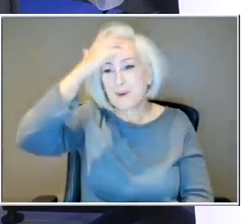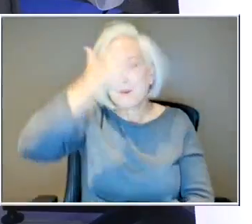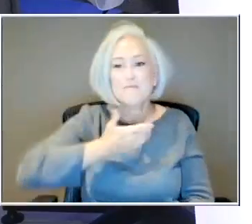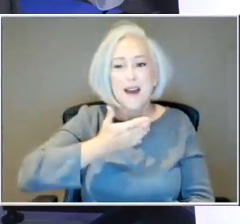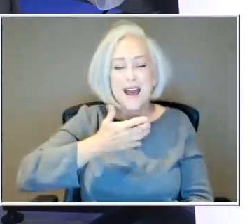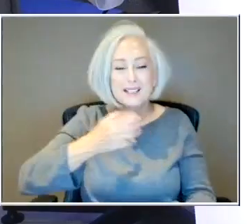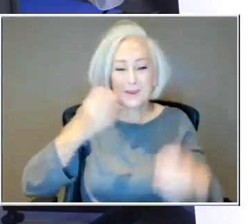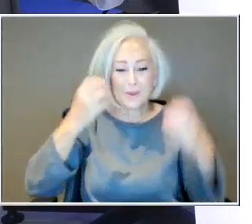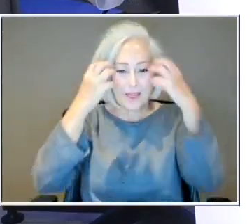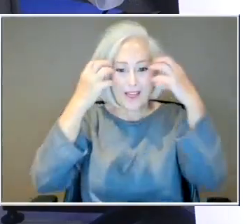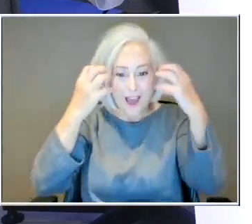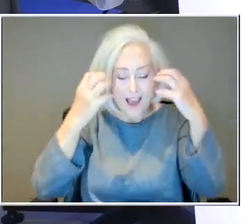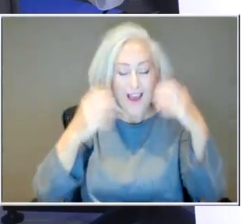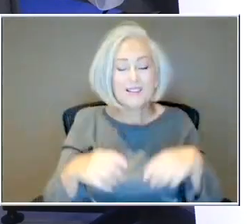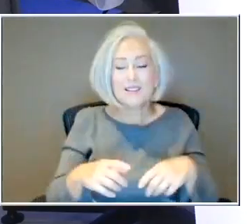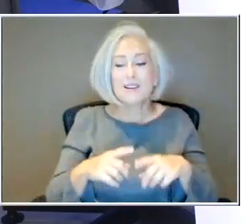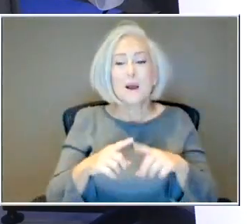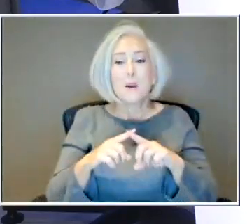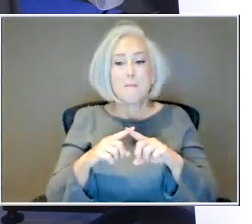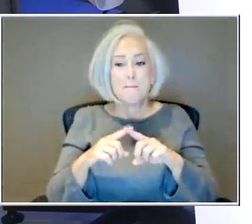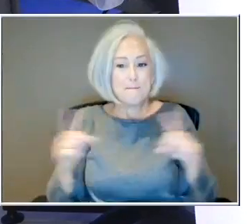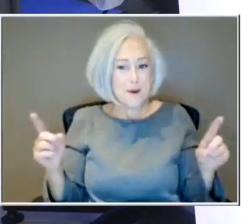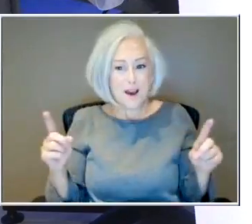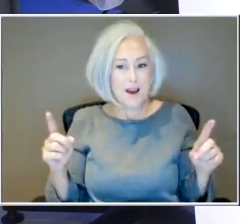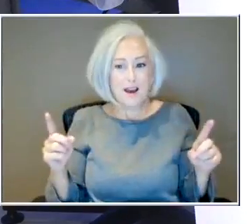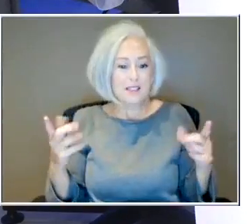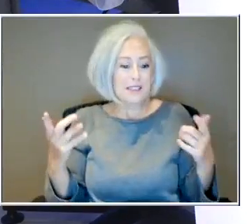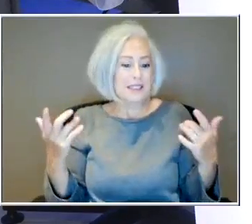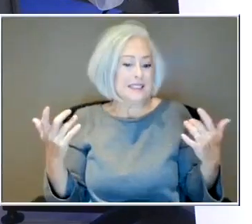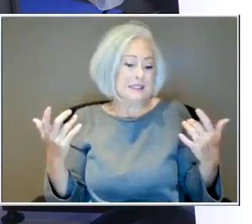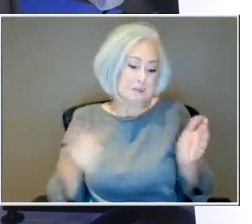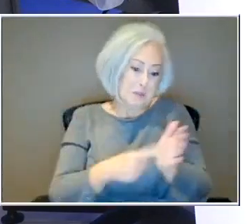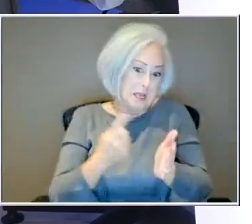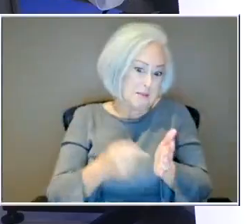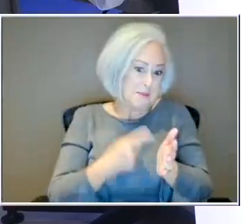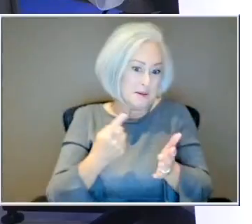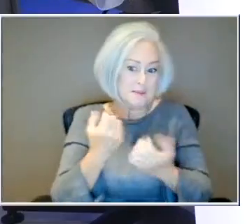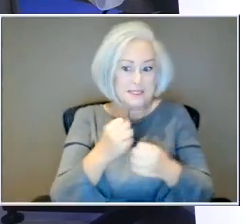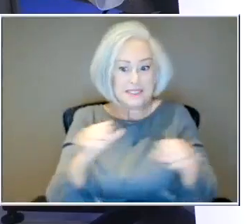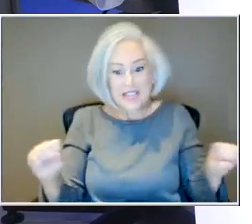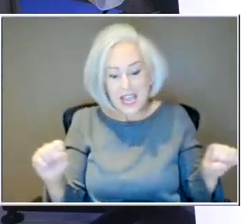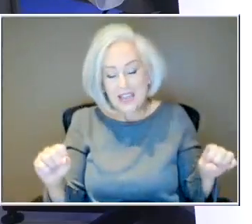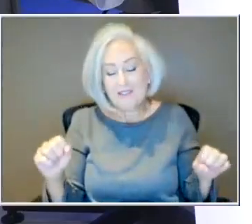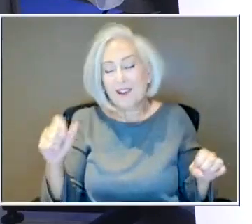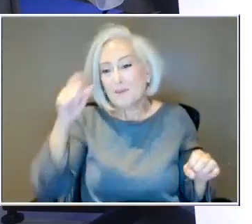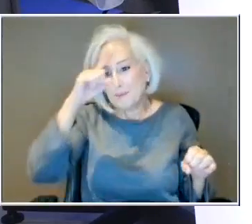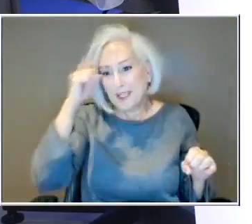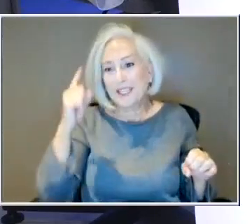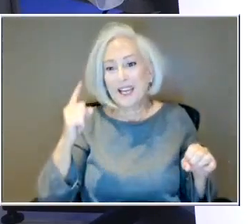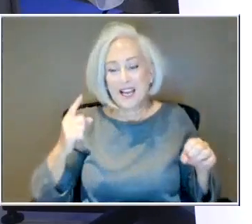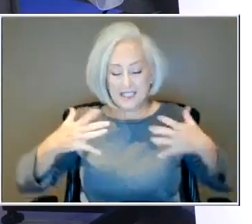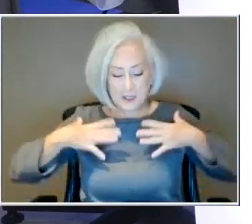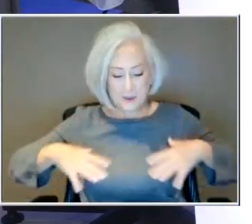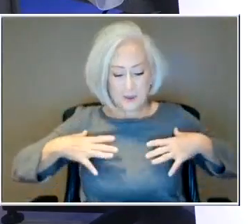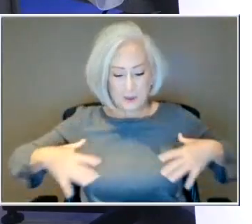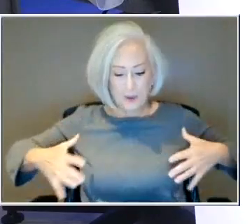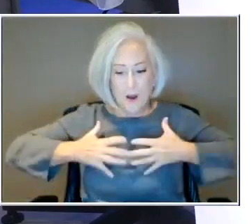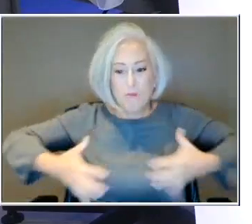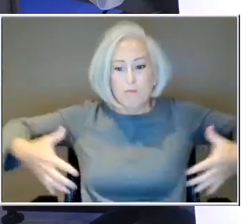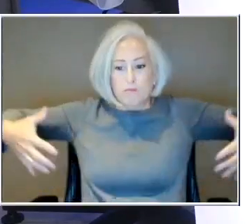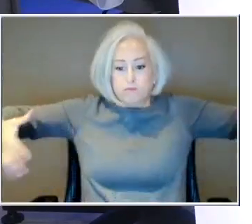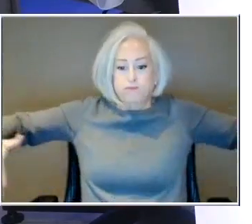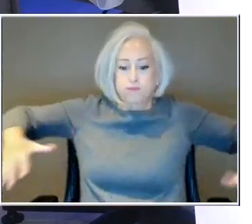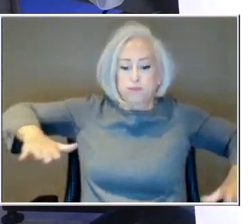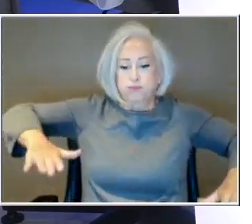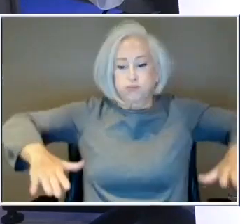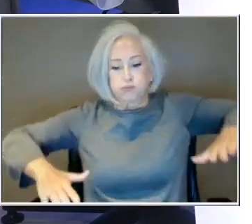the safest because now you have all this cumbersome, you know, material in the way. There's a trend, though, of parents driving